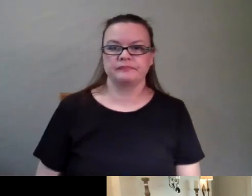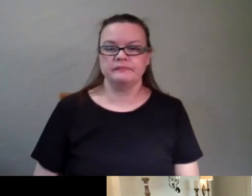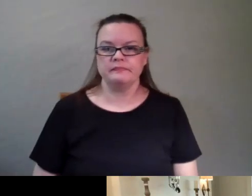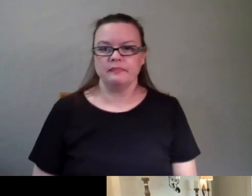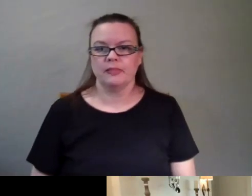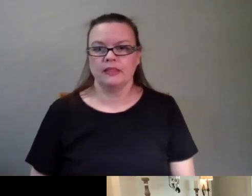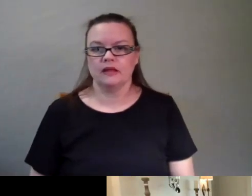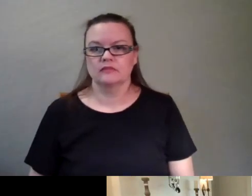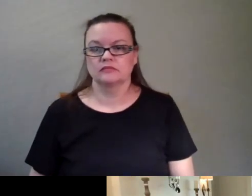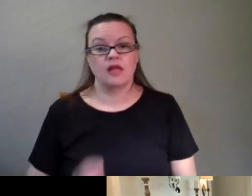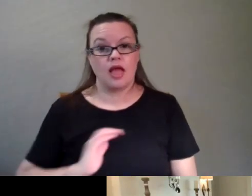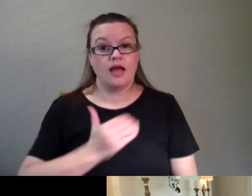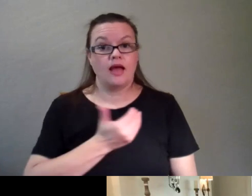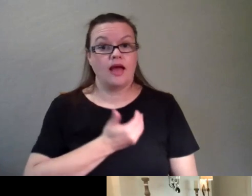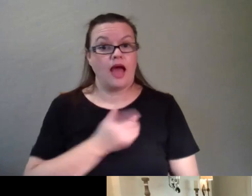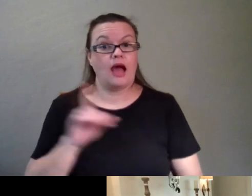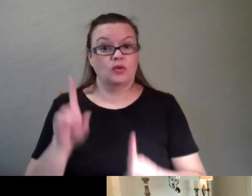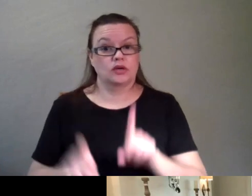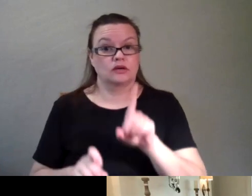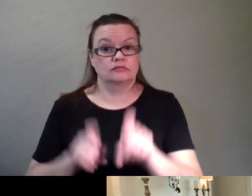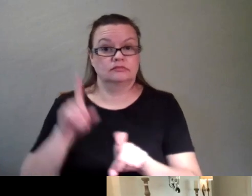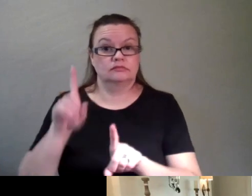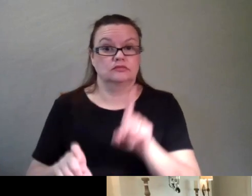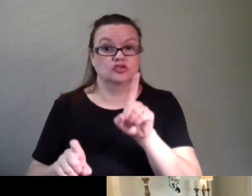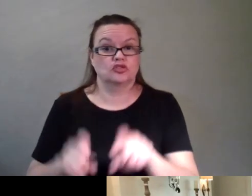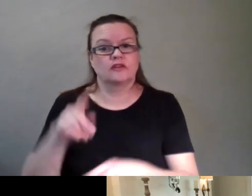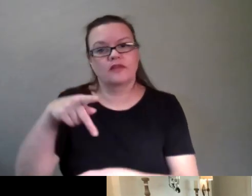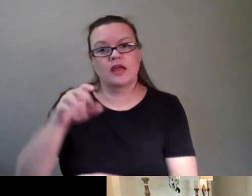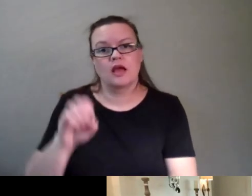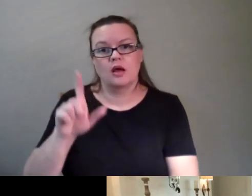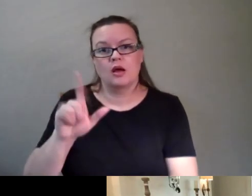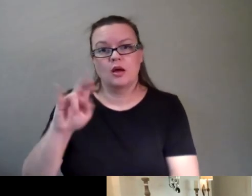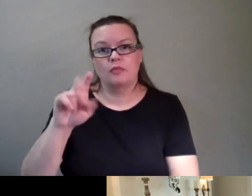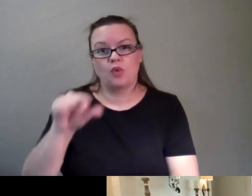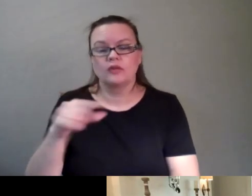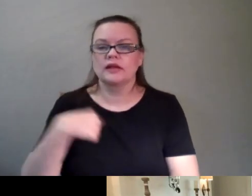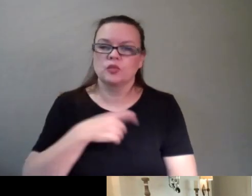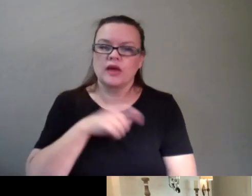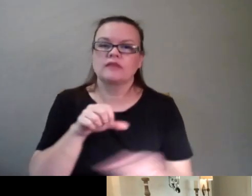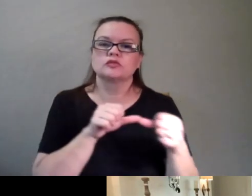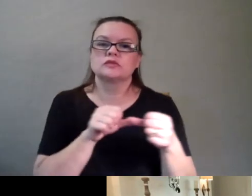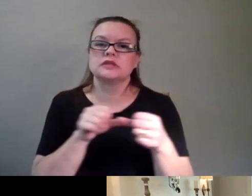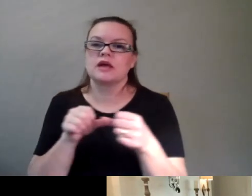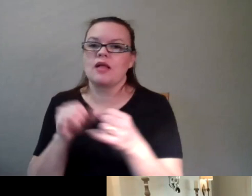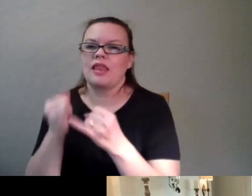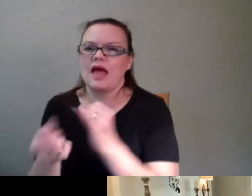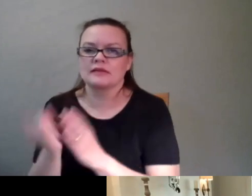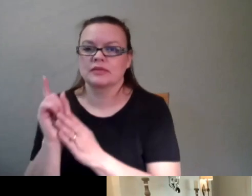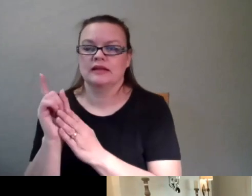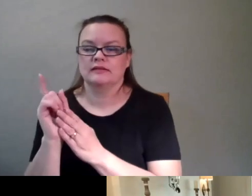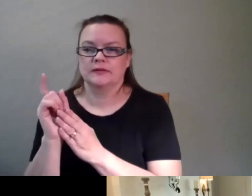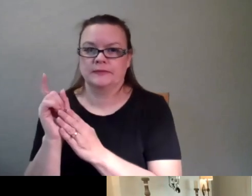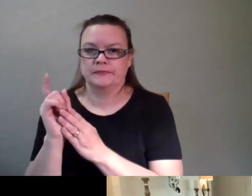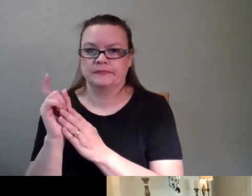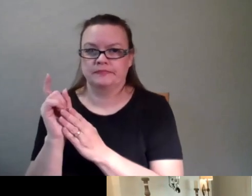our polling, as long as we're doing it till the very last minute, and there's different changes we've had to make on how many cell interviews we do,